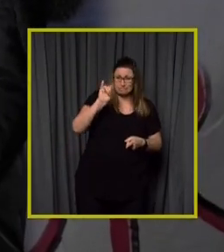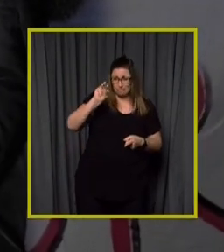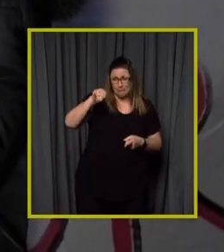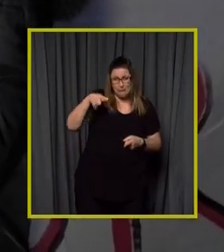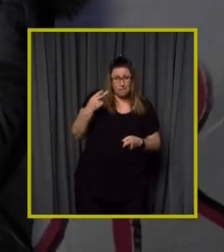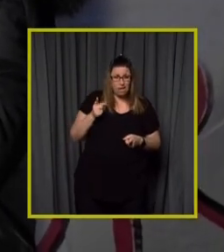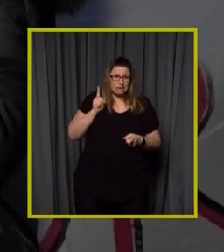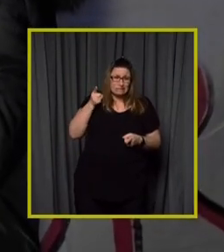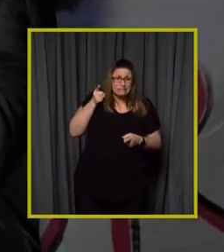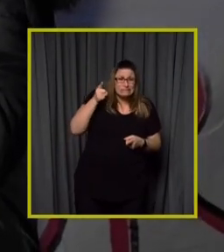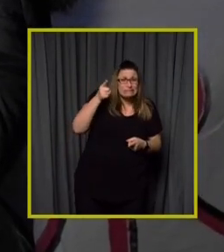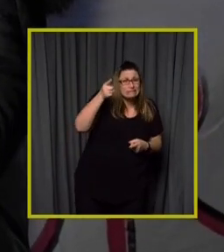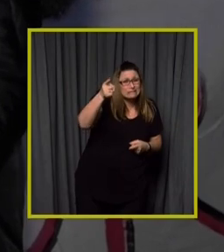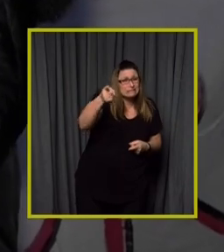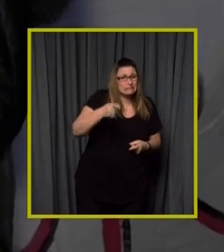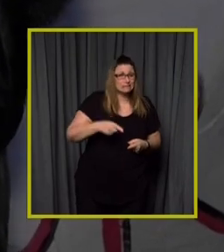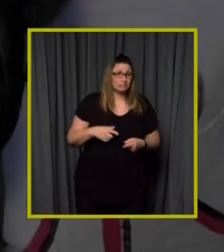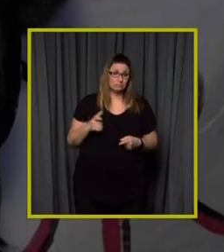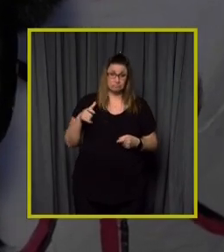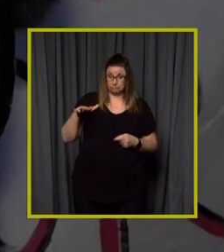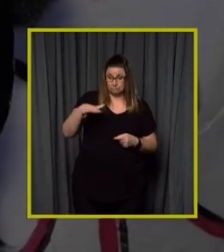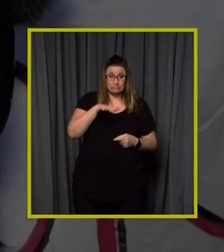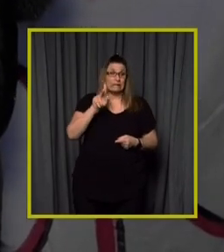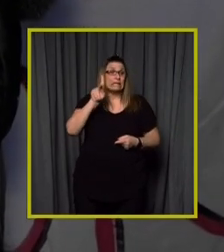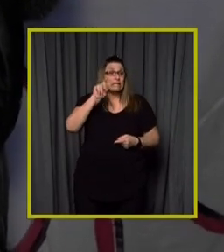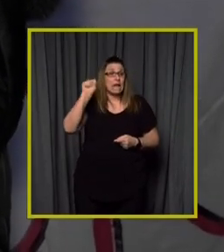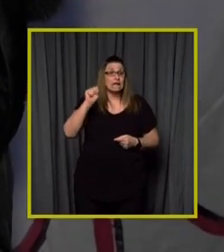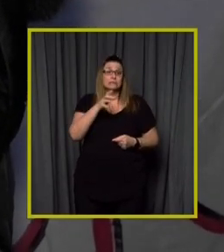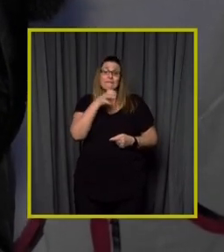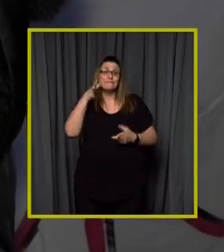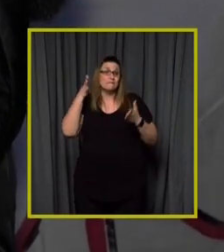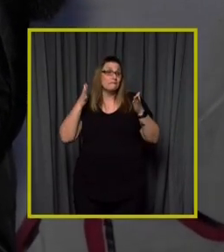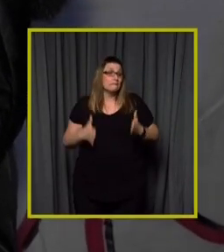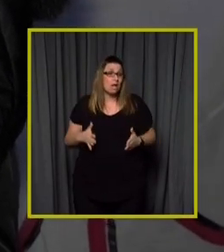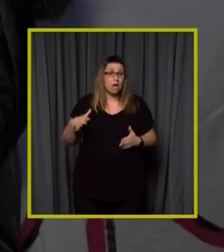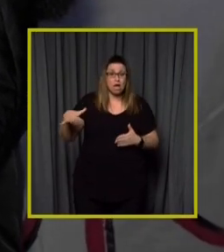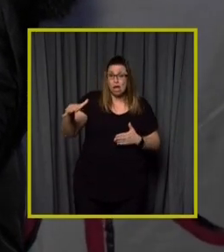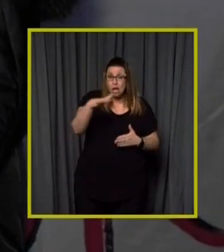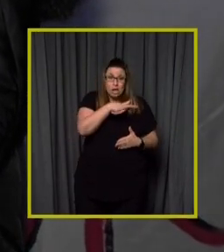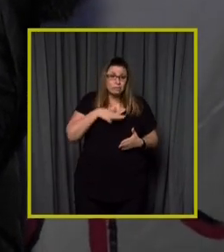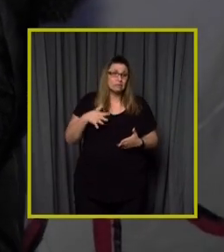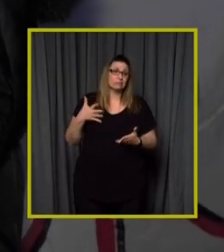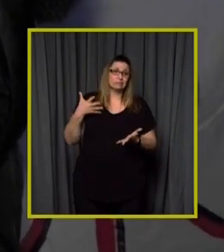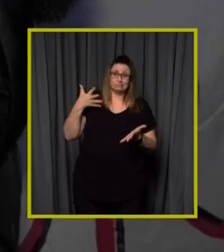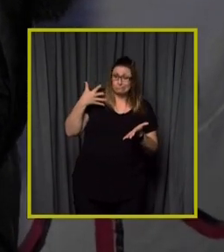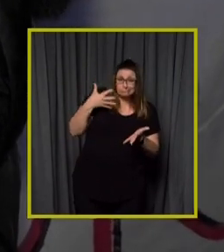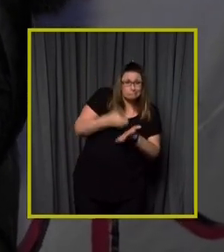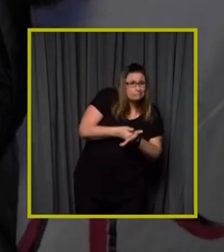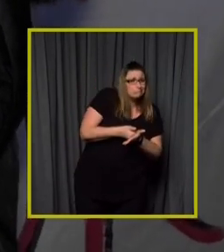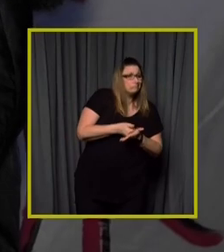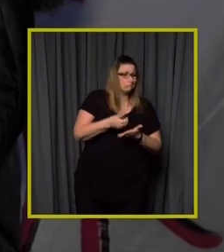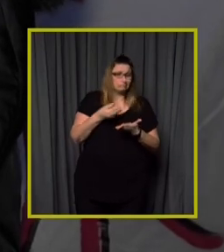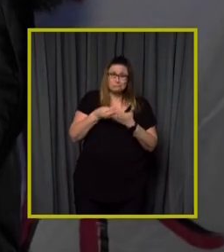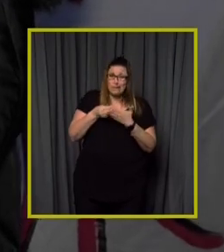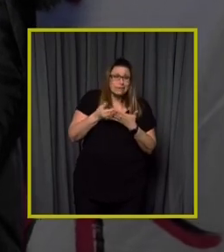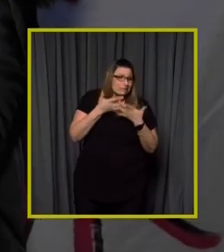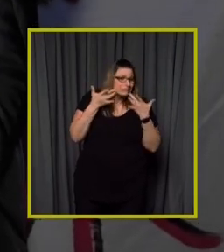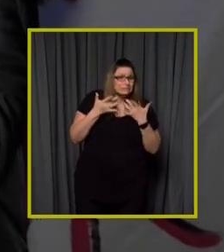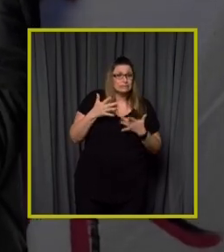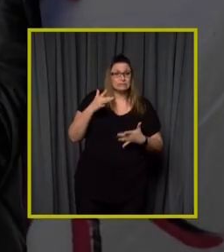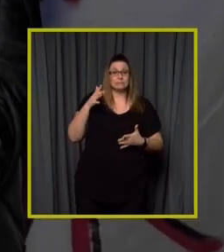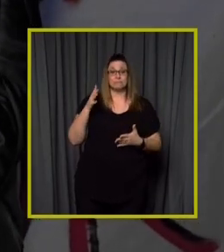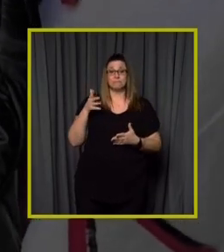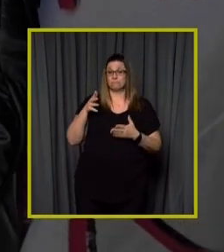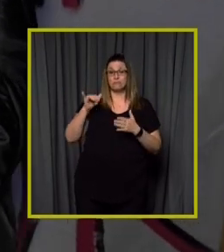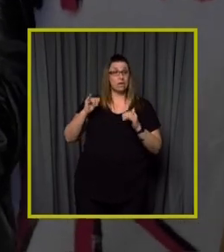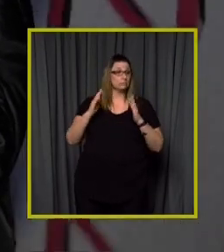Kansas farmers are at a breaking point because economic stress and polluted groundwater are killing them. Cancer is the second